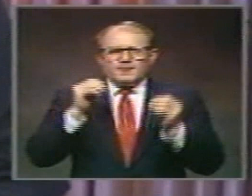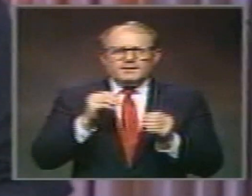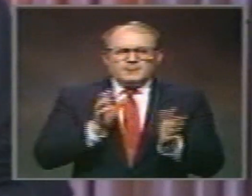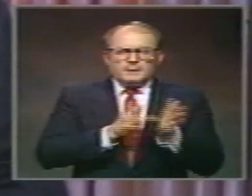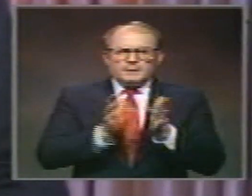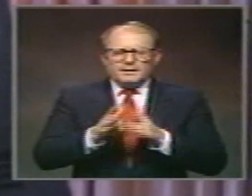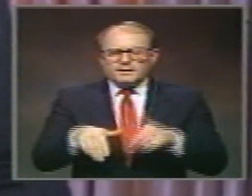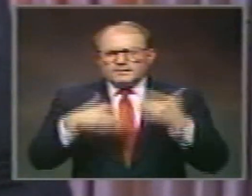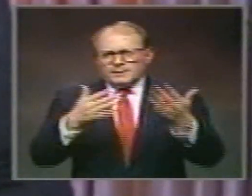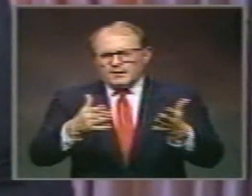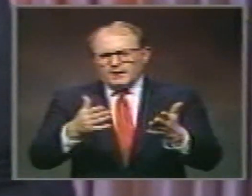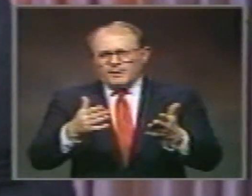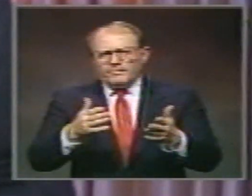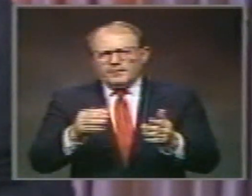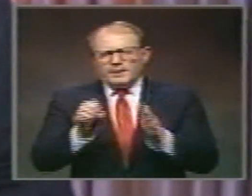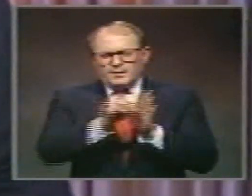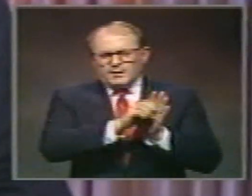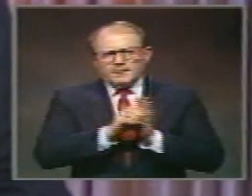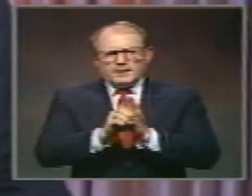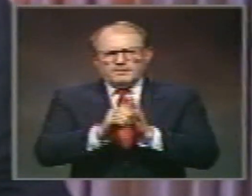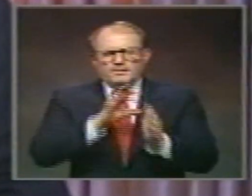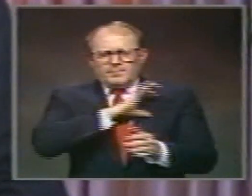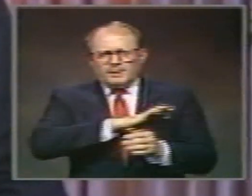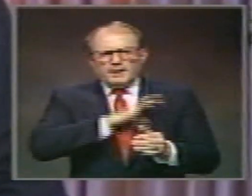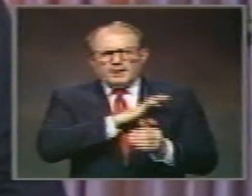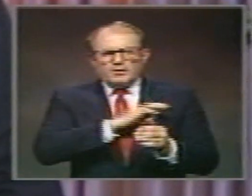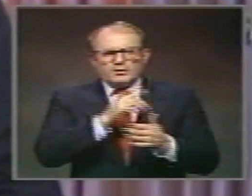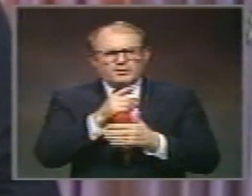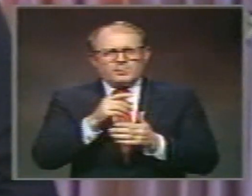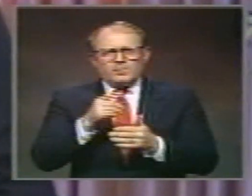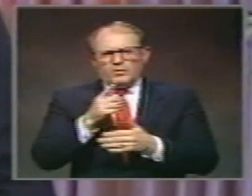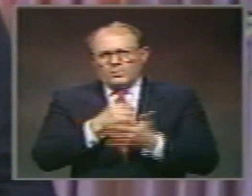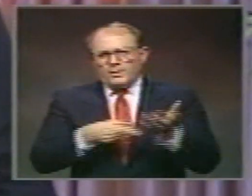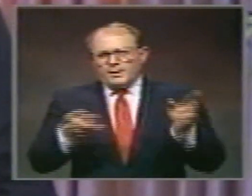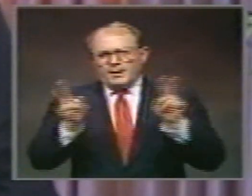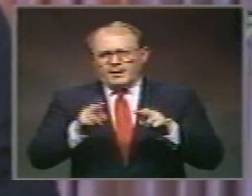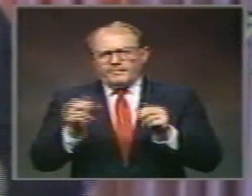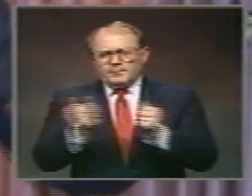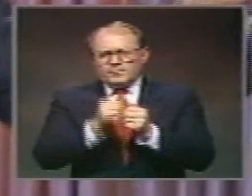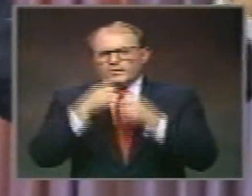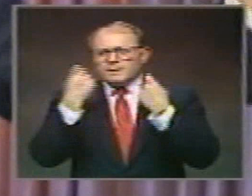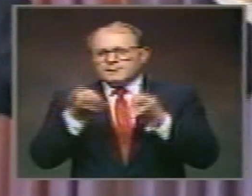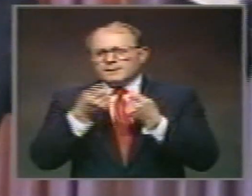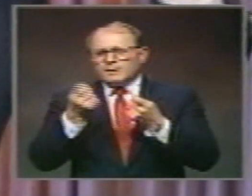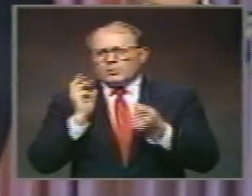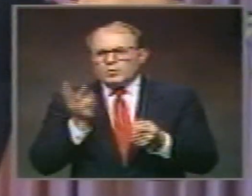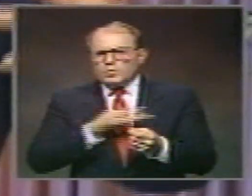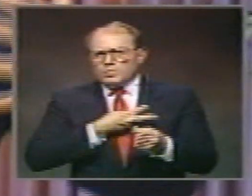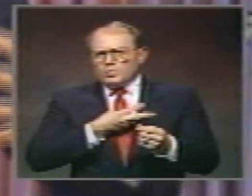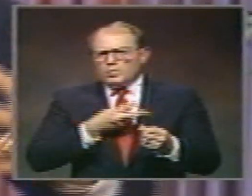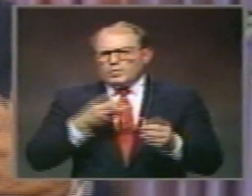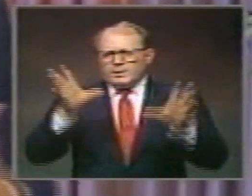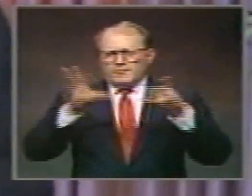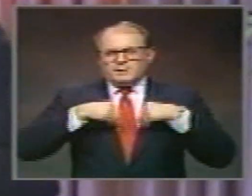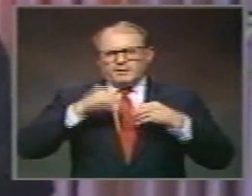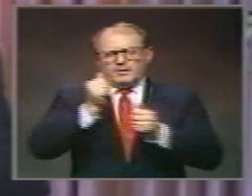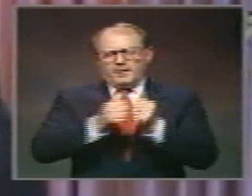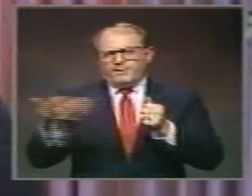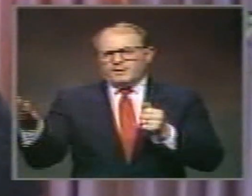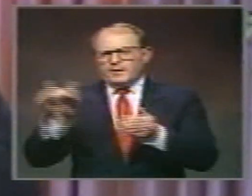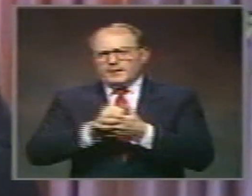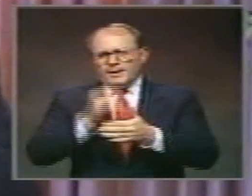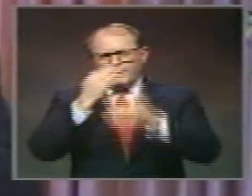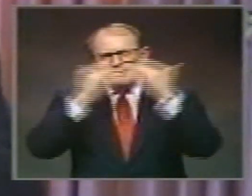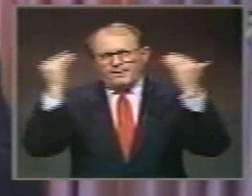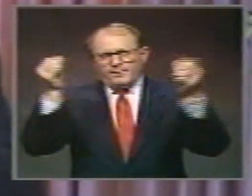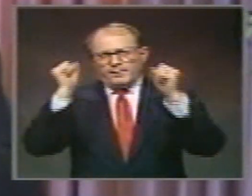Jesus gave a complete picture of the character and the consequences of sin. We take all the Heavenly Father gives us in